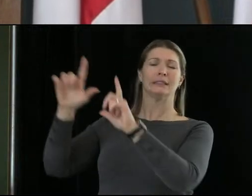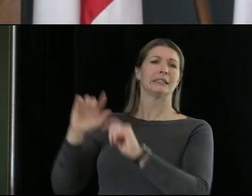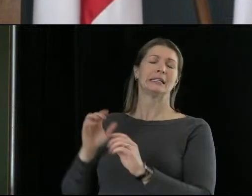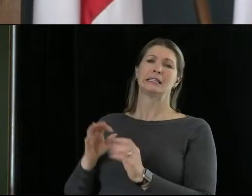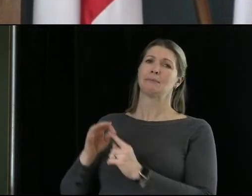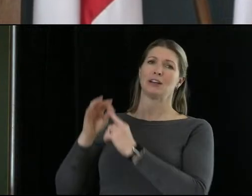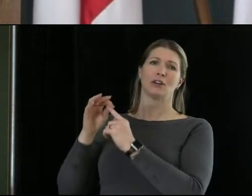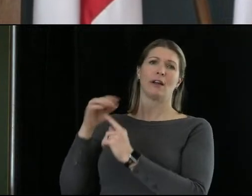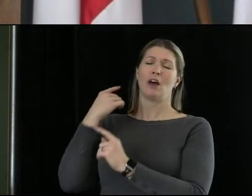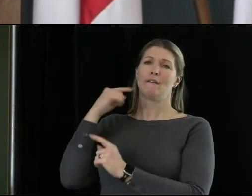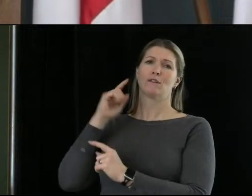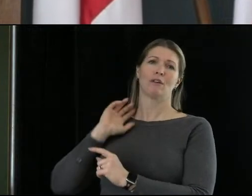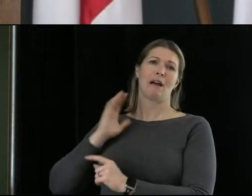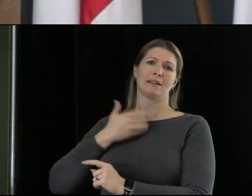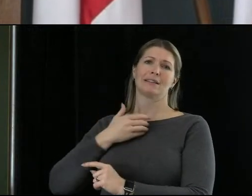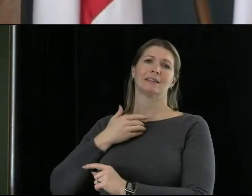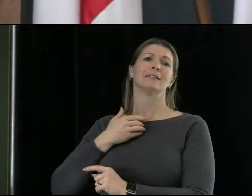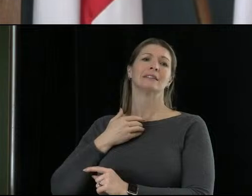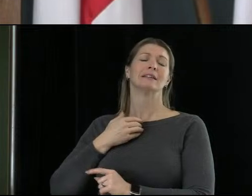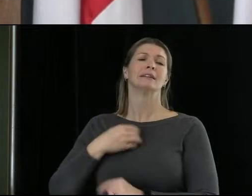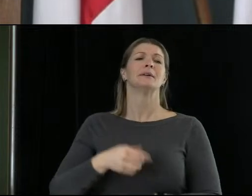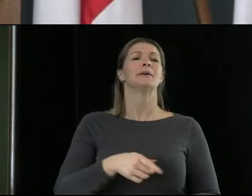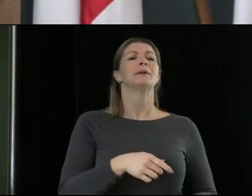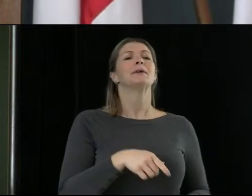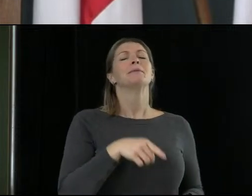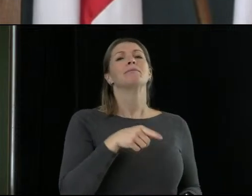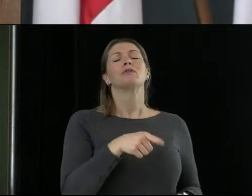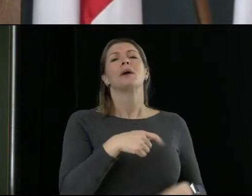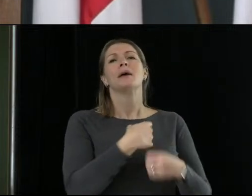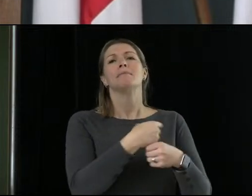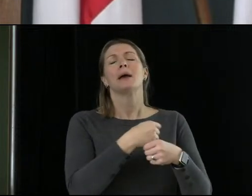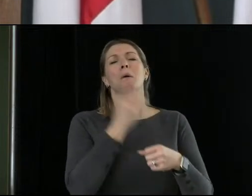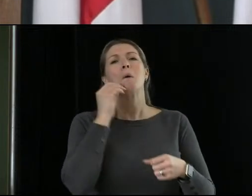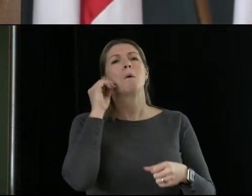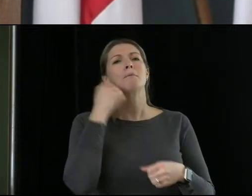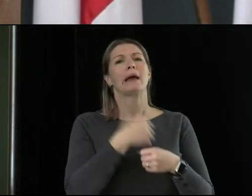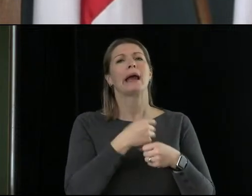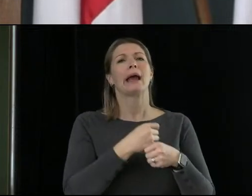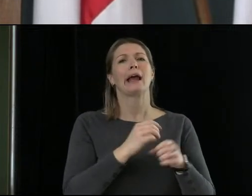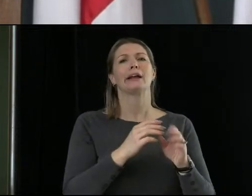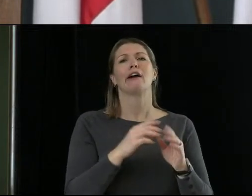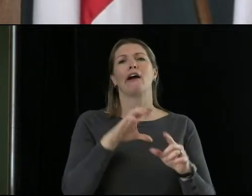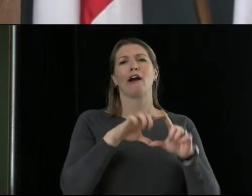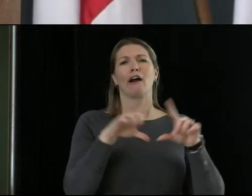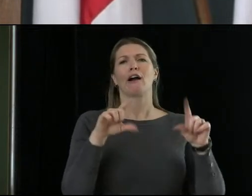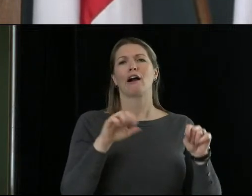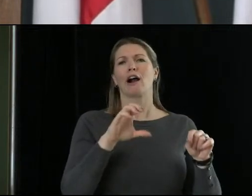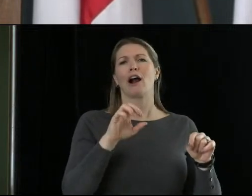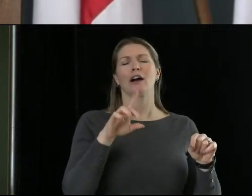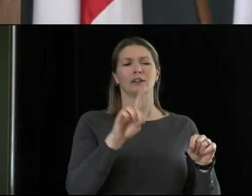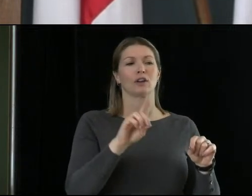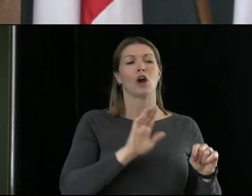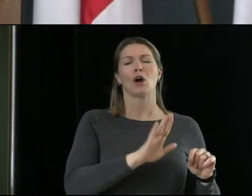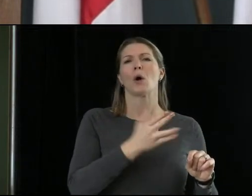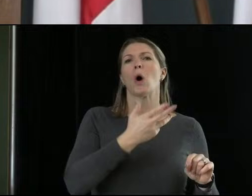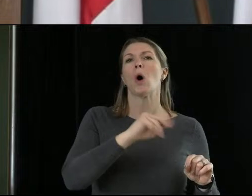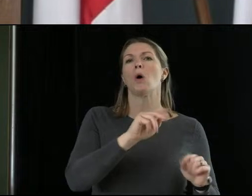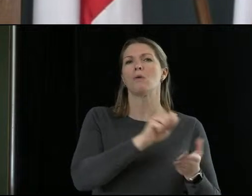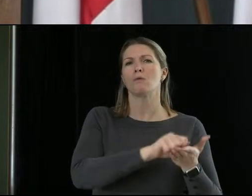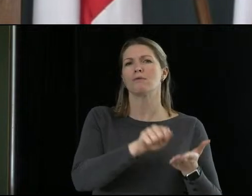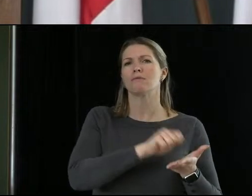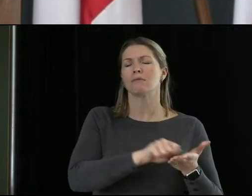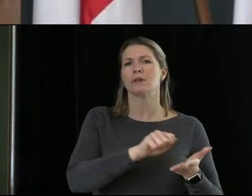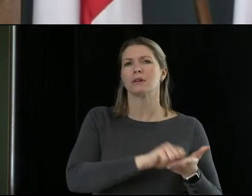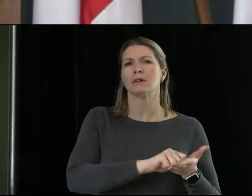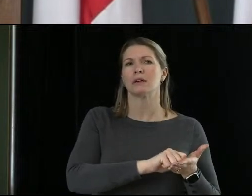Julianne always made homemade cards for everyone, with her own verse for special occasions, but it didn't have to